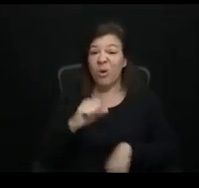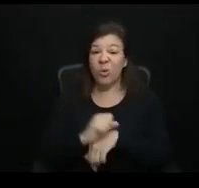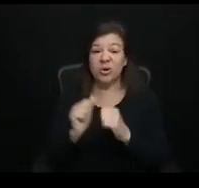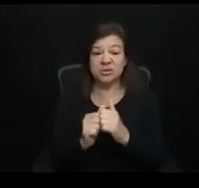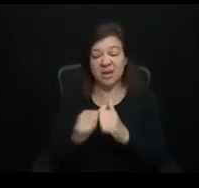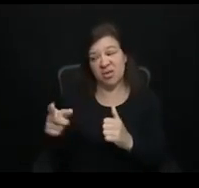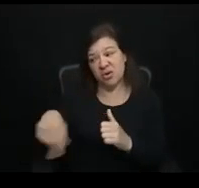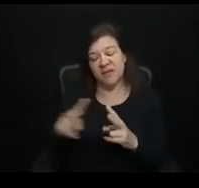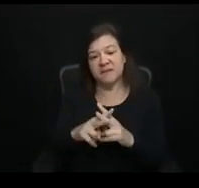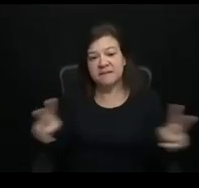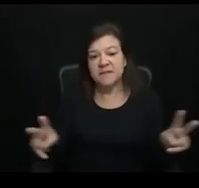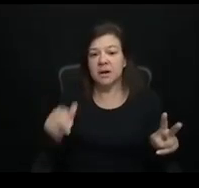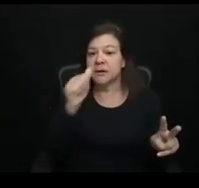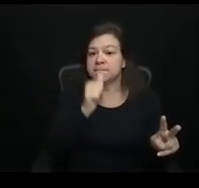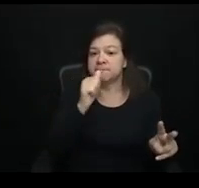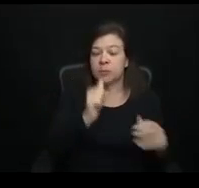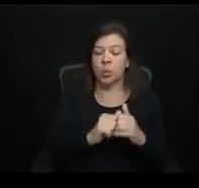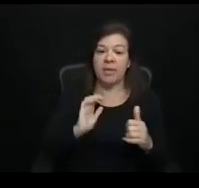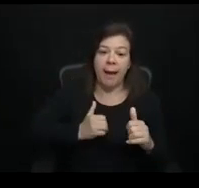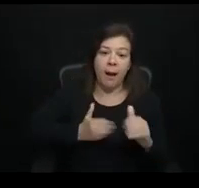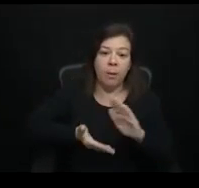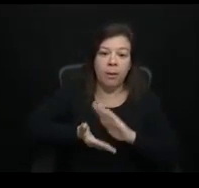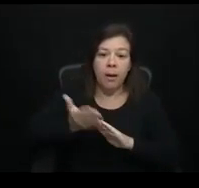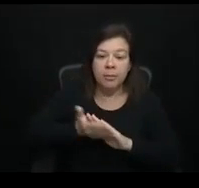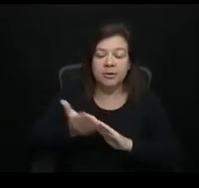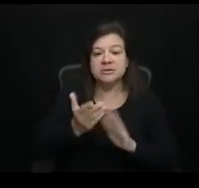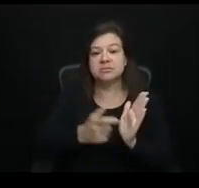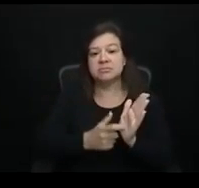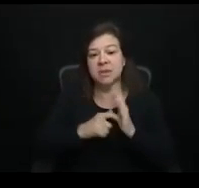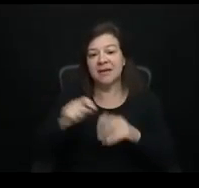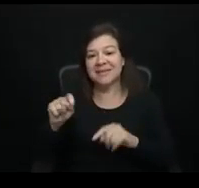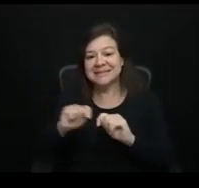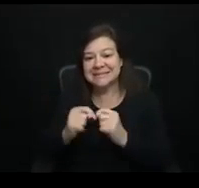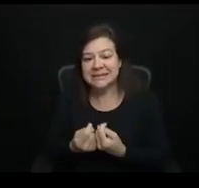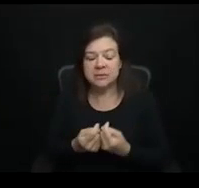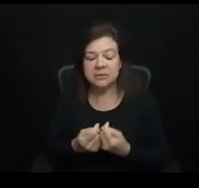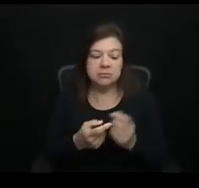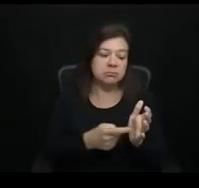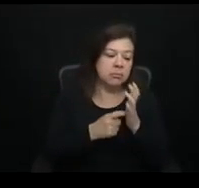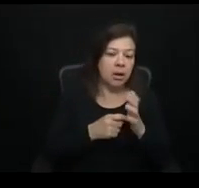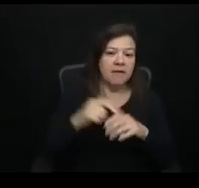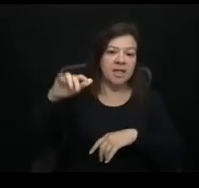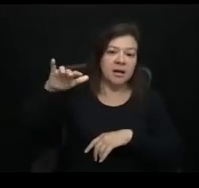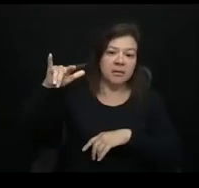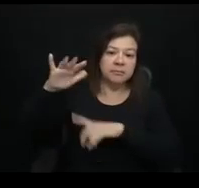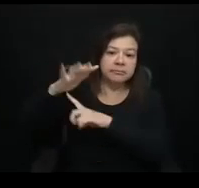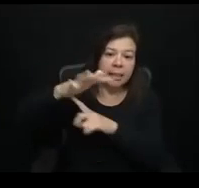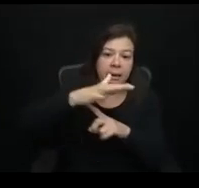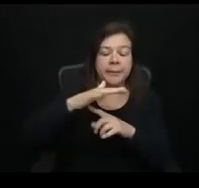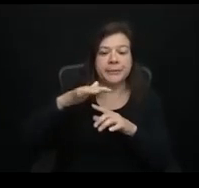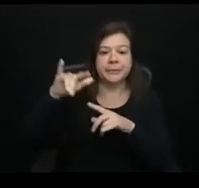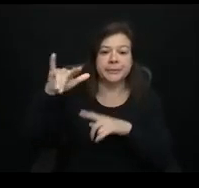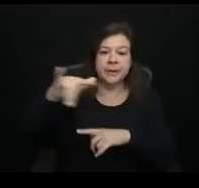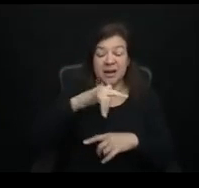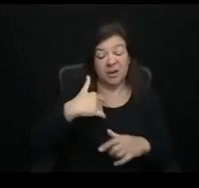really patient about our operations, the needs of the team, the needs of the aircraft, and we all know what a huge burden it is not